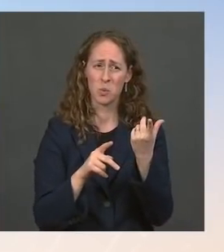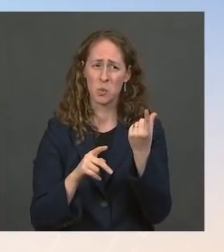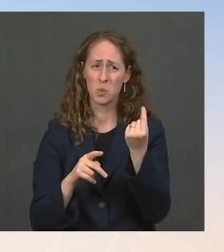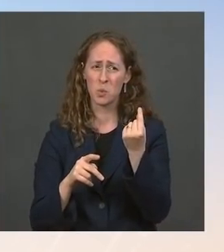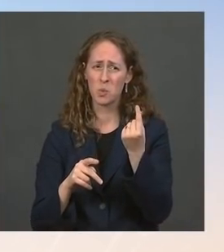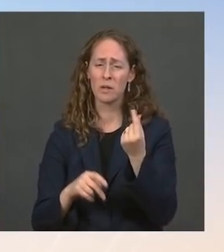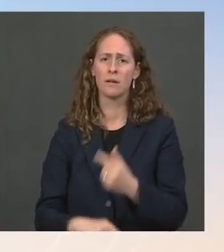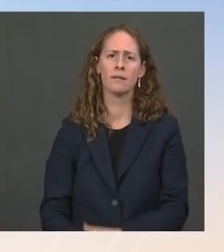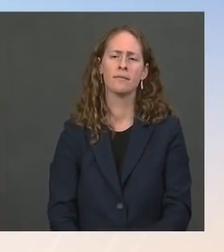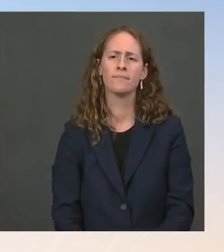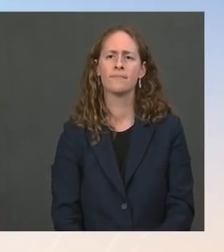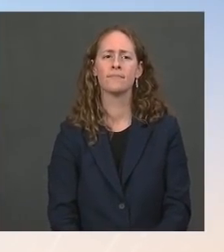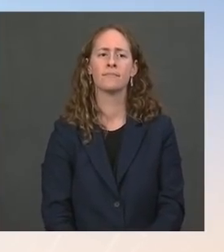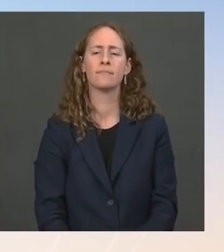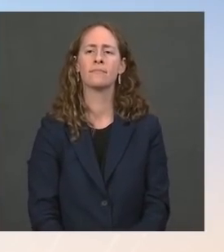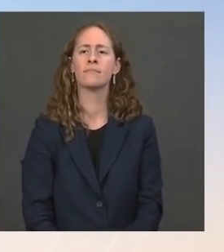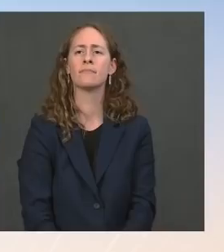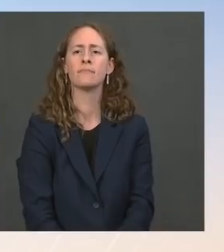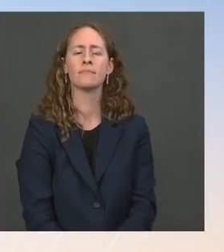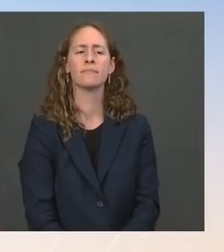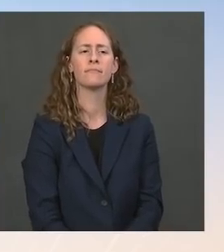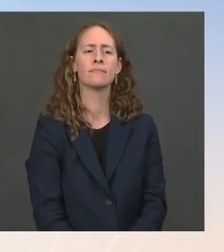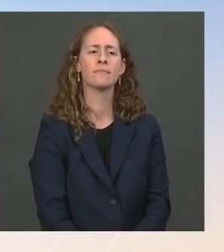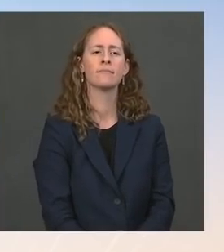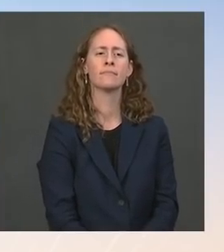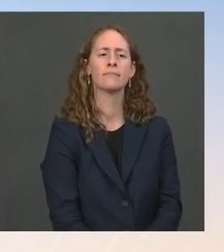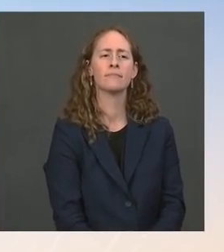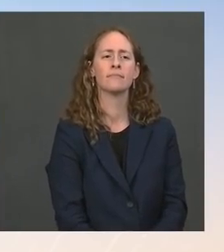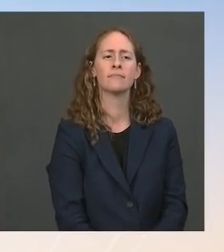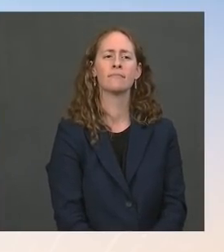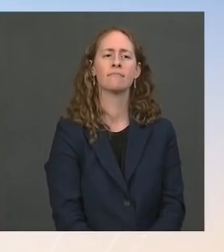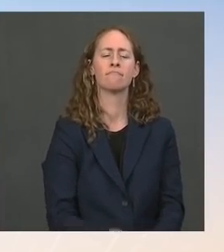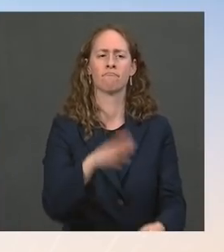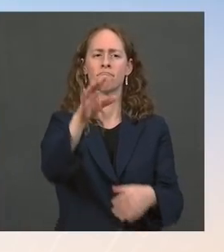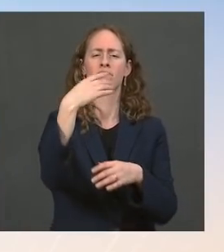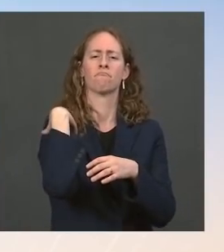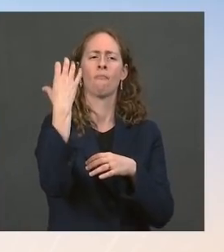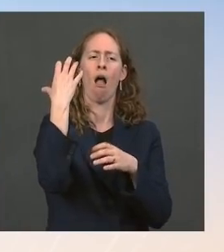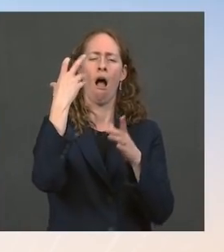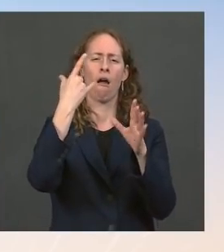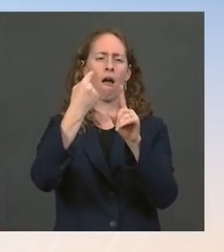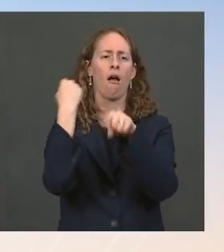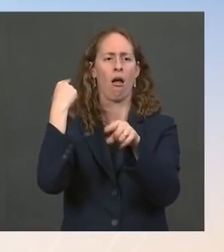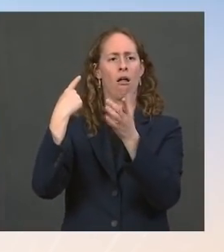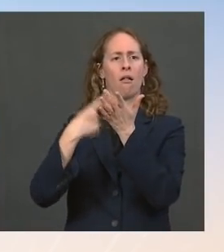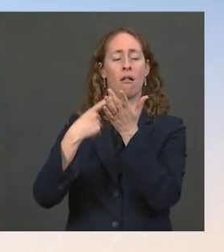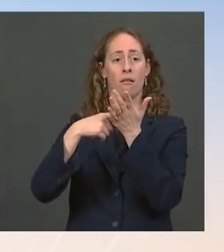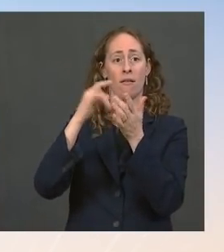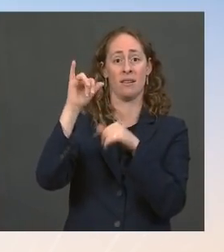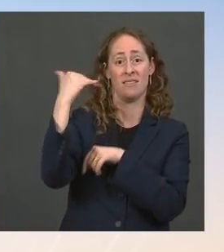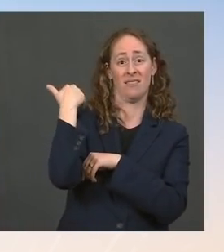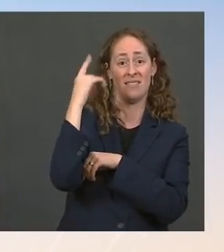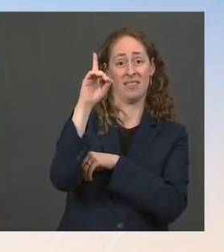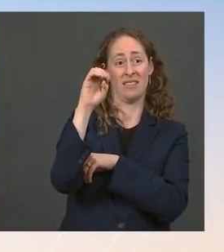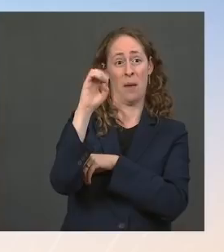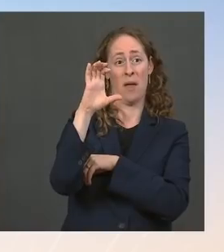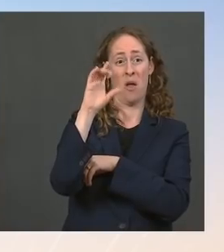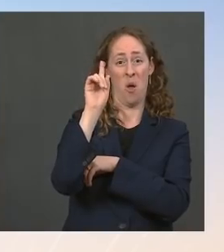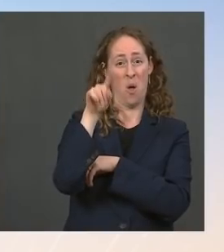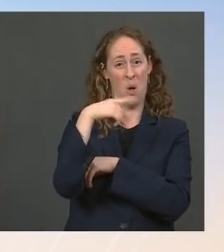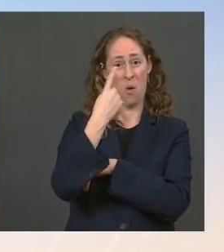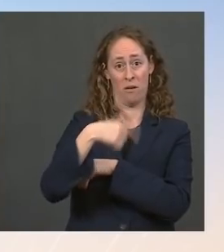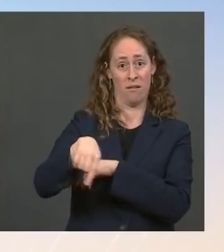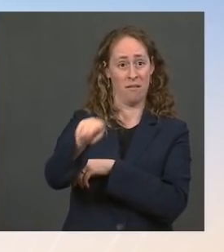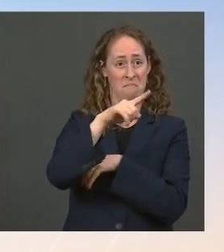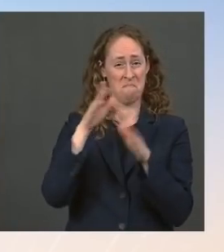So when I think if we go back to December, only about 30% of people in this country were willing to take a vaccine. Now